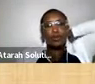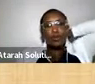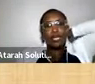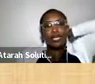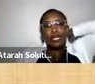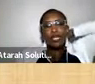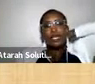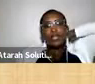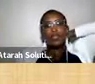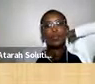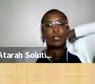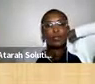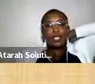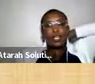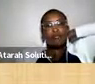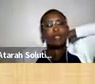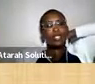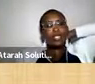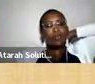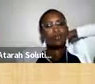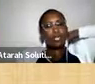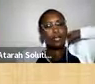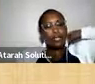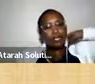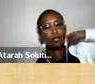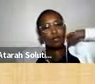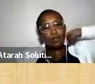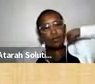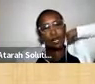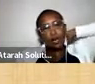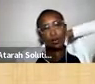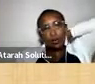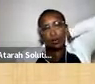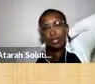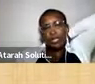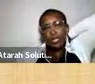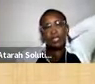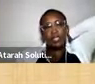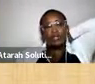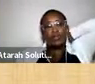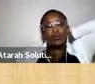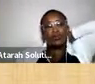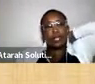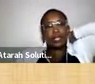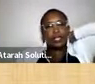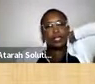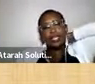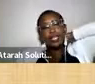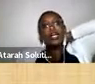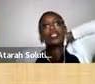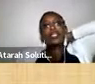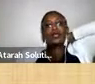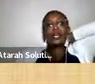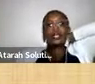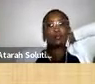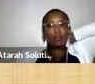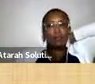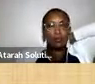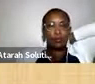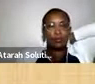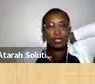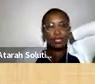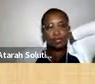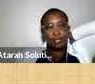system. So you learn, you pace yourself. They give you timelines of to how long you can take to finalize. And then you get